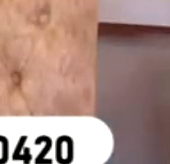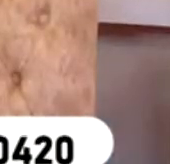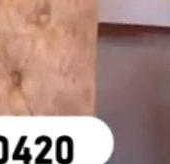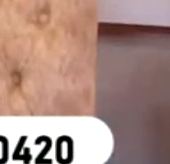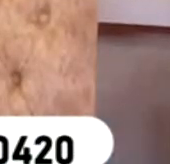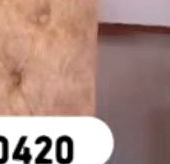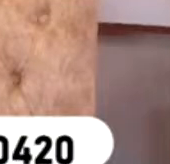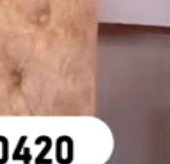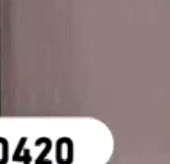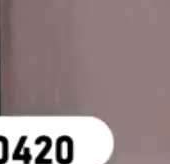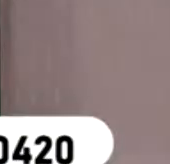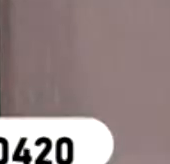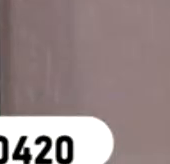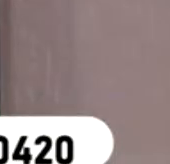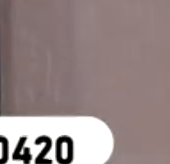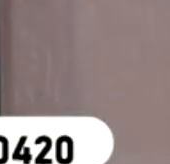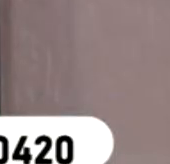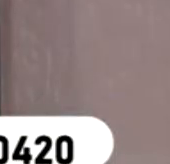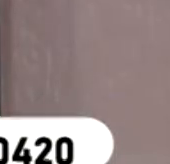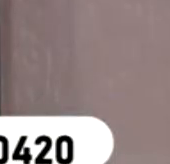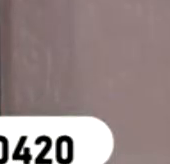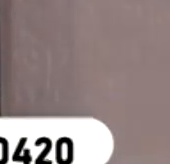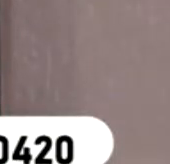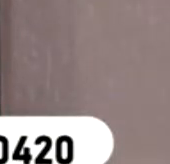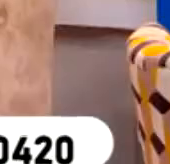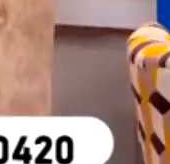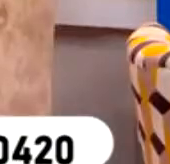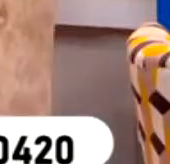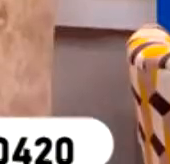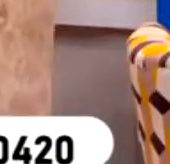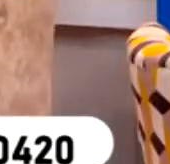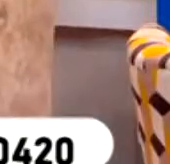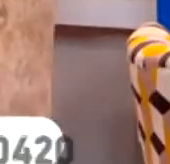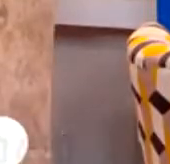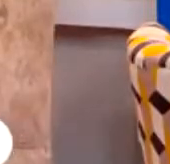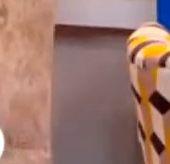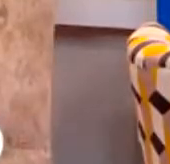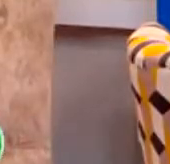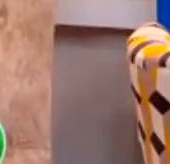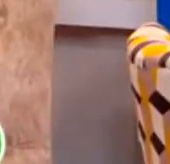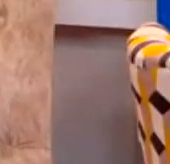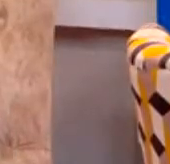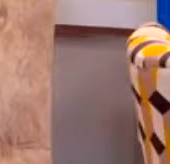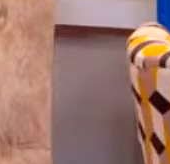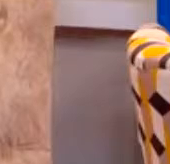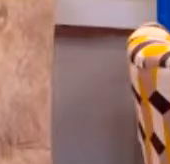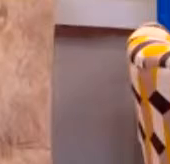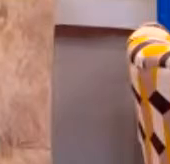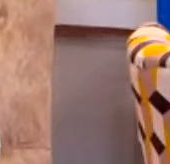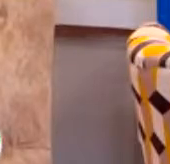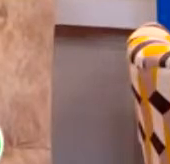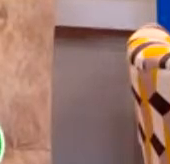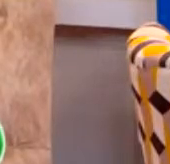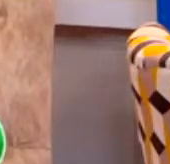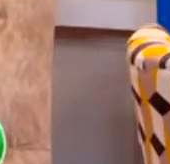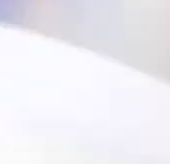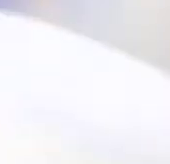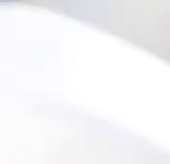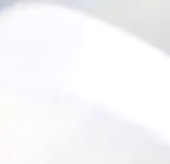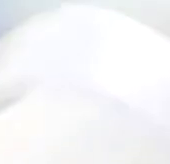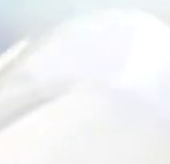imekuja kwa maisha yetu when I needed it the most. That is all I can say for now. I'm so grateful. May God bless